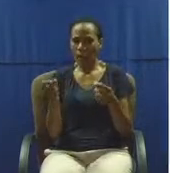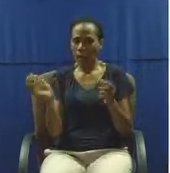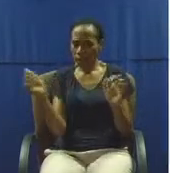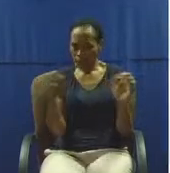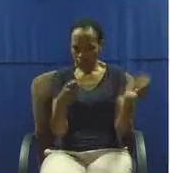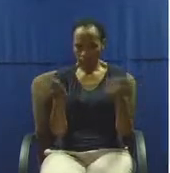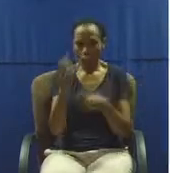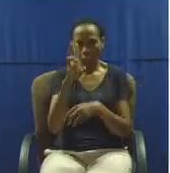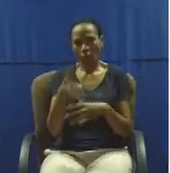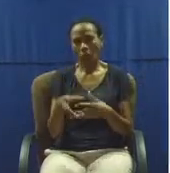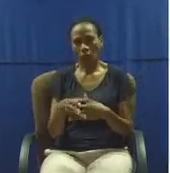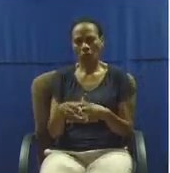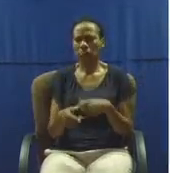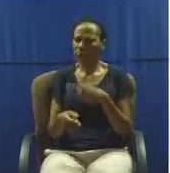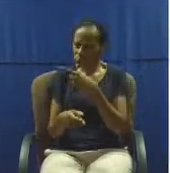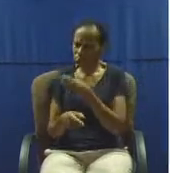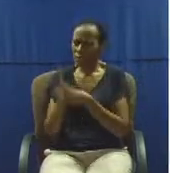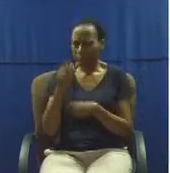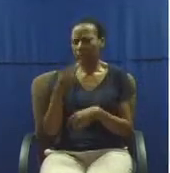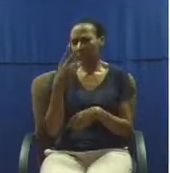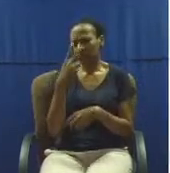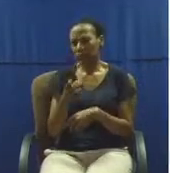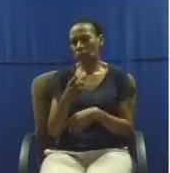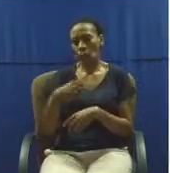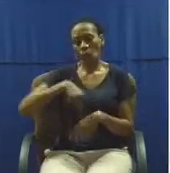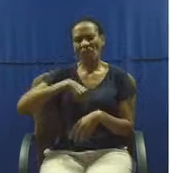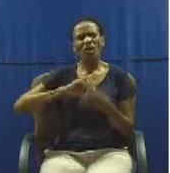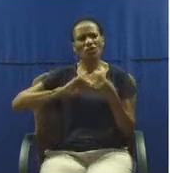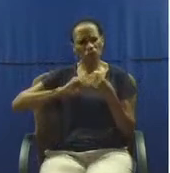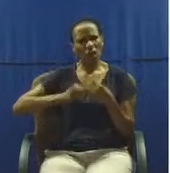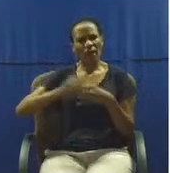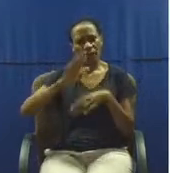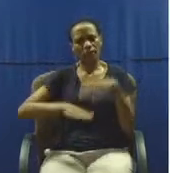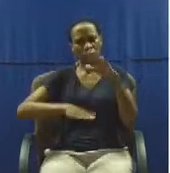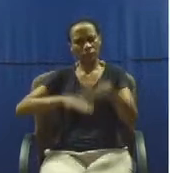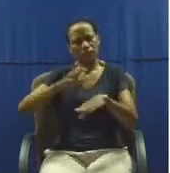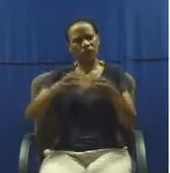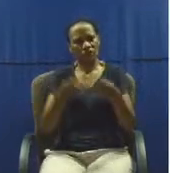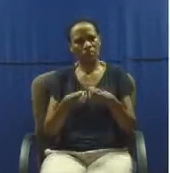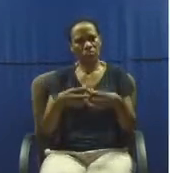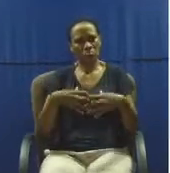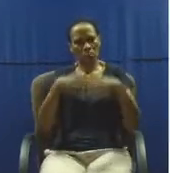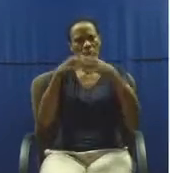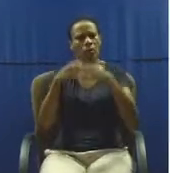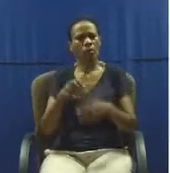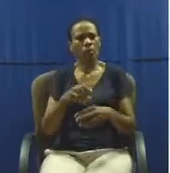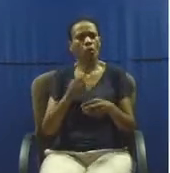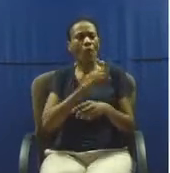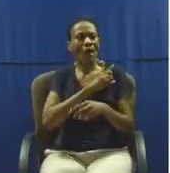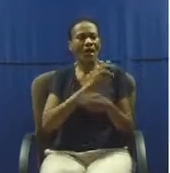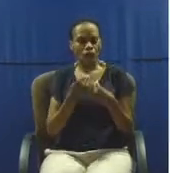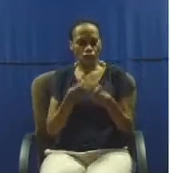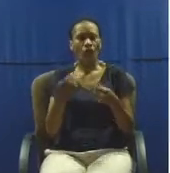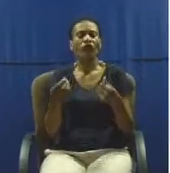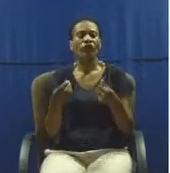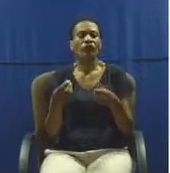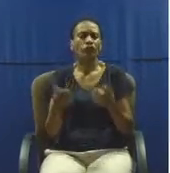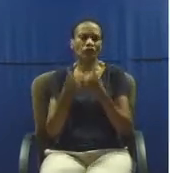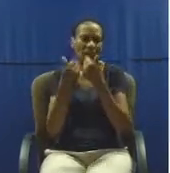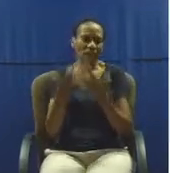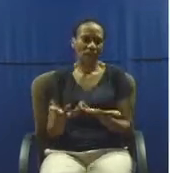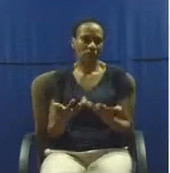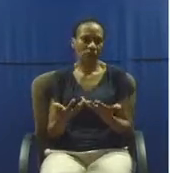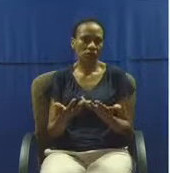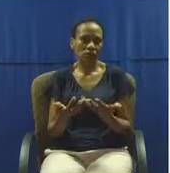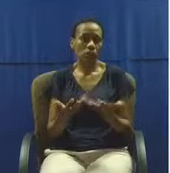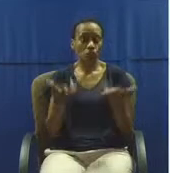have realized that we are taking steps to address this challenge. Visible policing is a challenge,